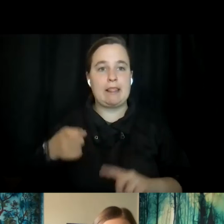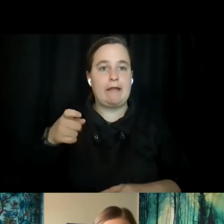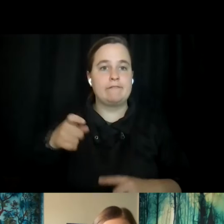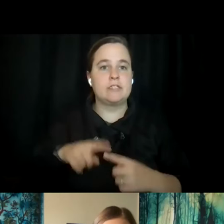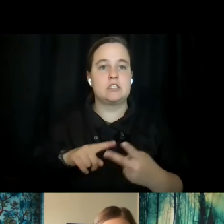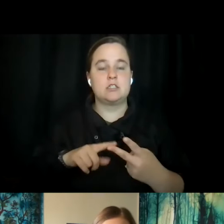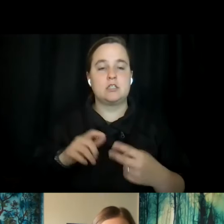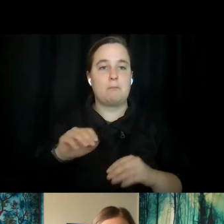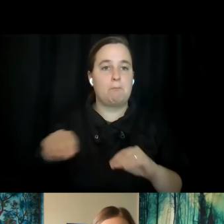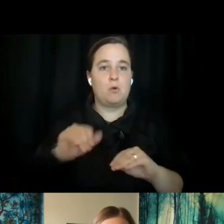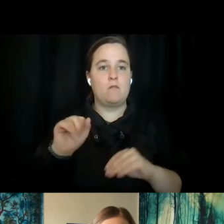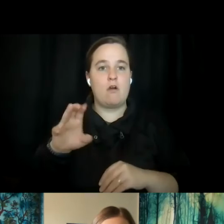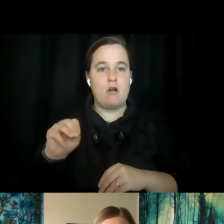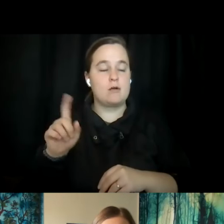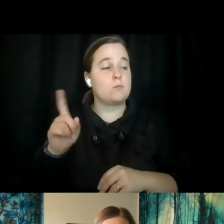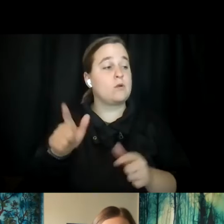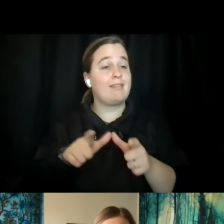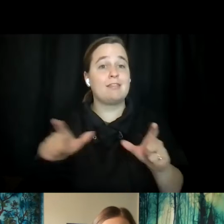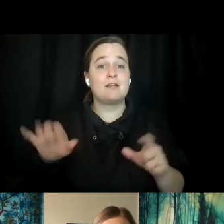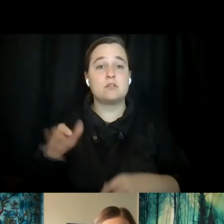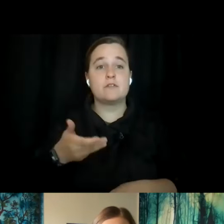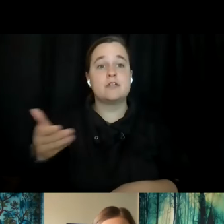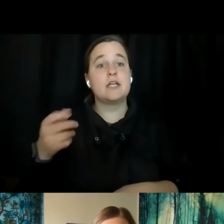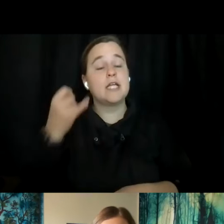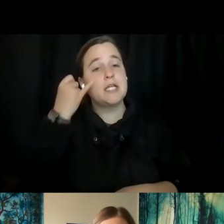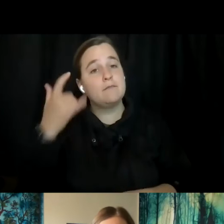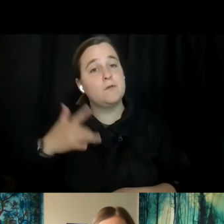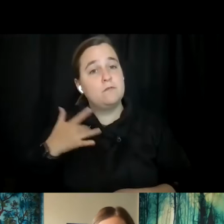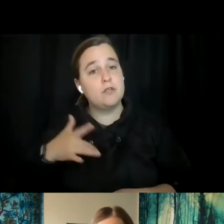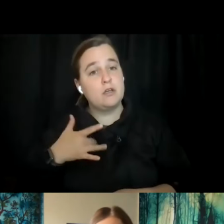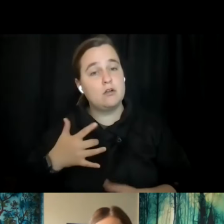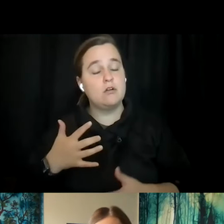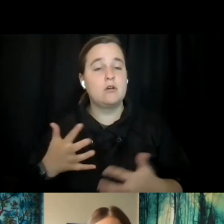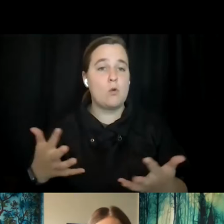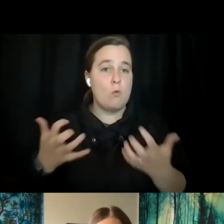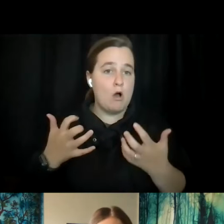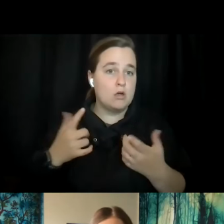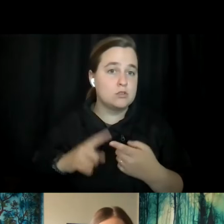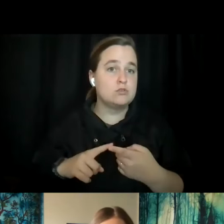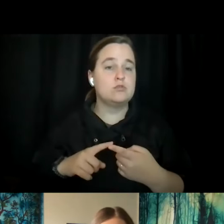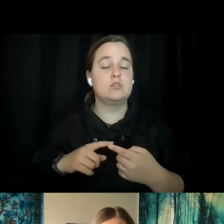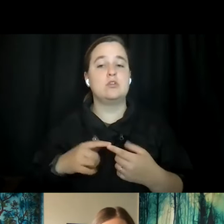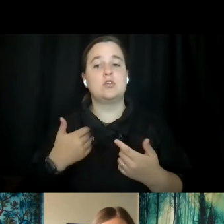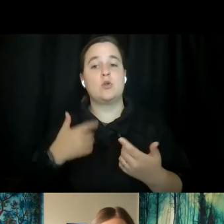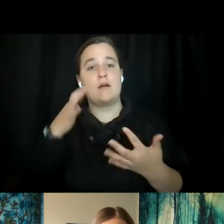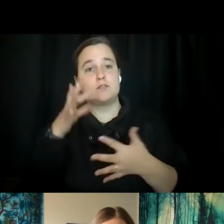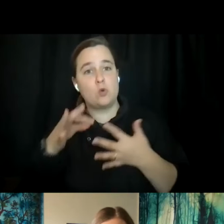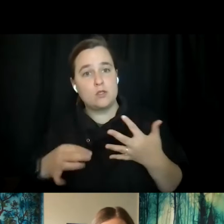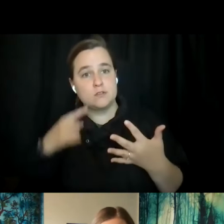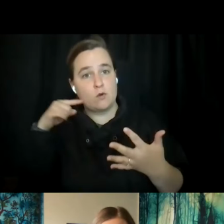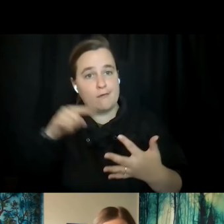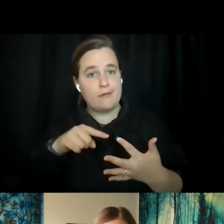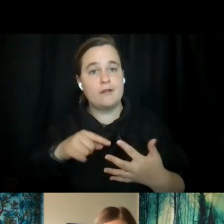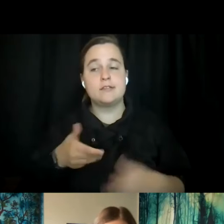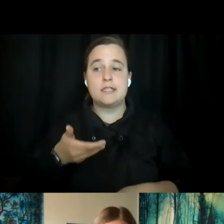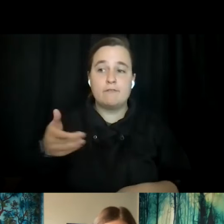arm. Whereas language of invitation is more like, if you'd like to, there's a choice to do this, there's an invitation to do